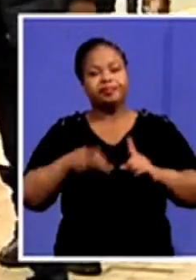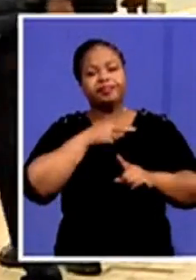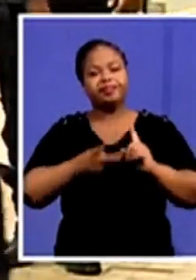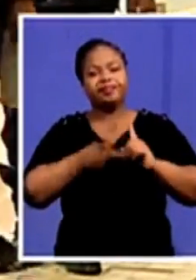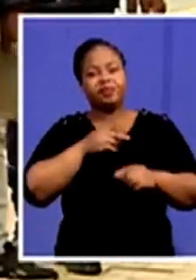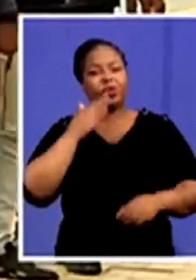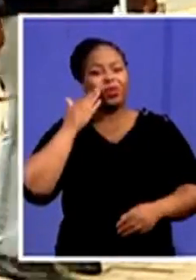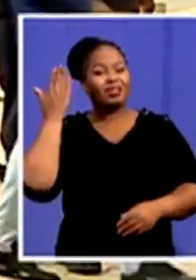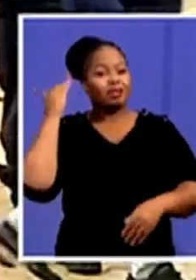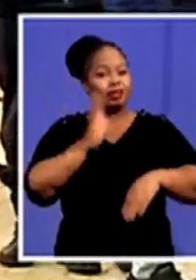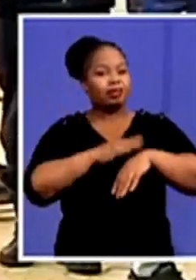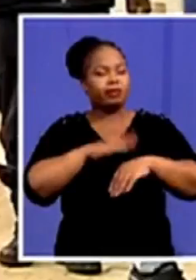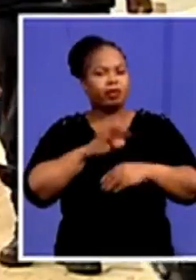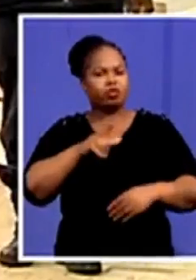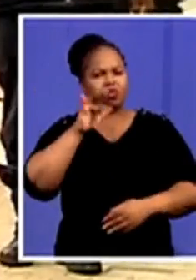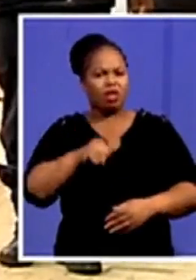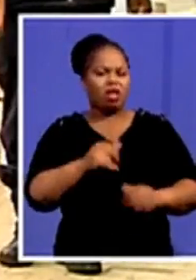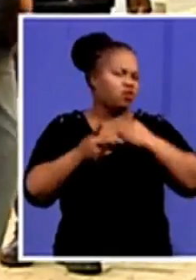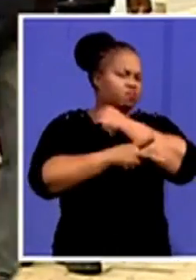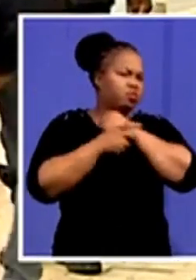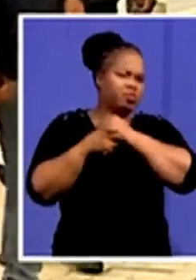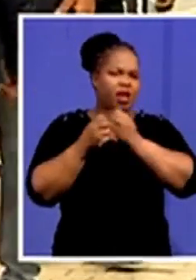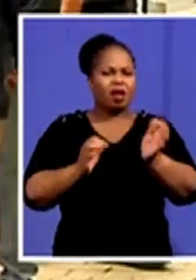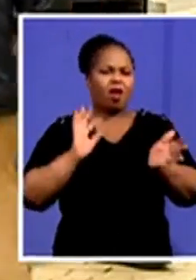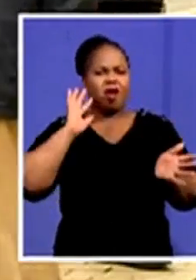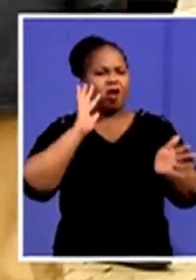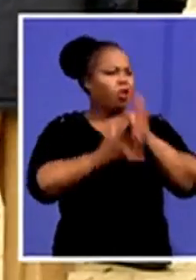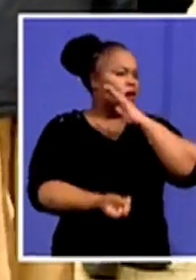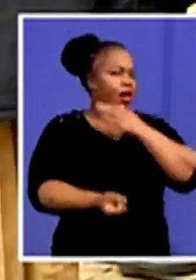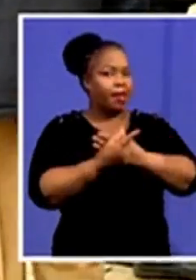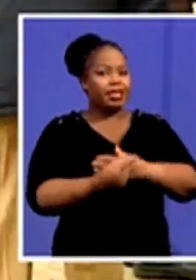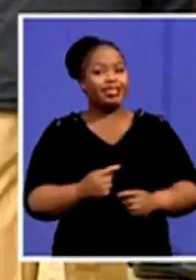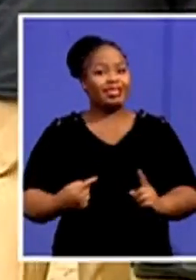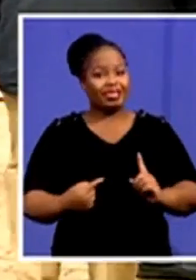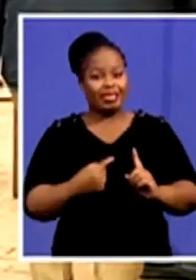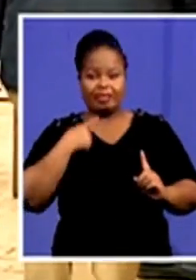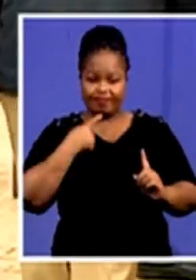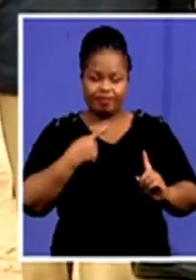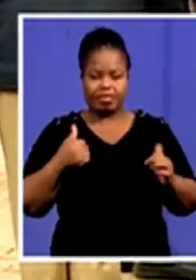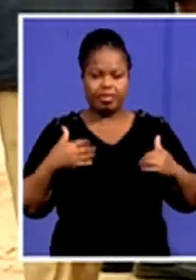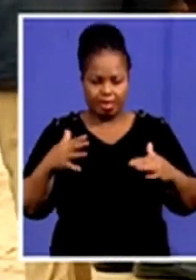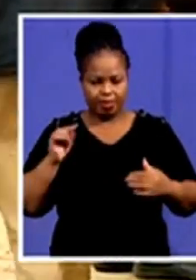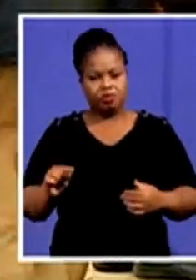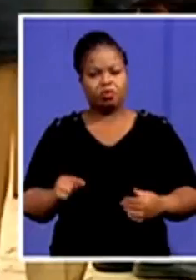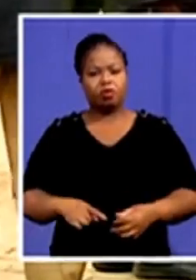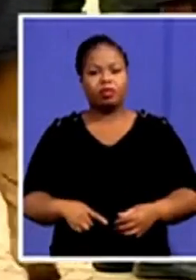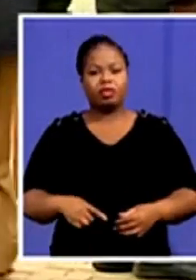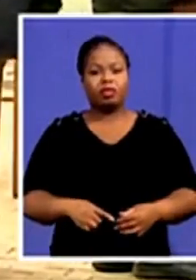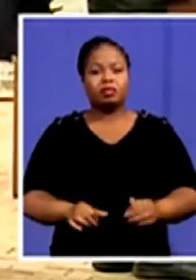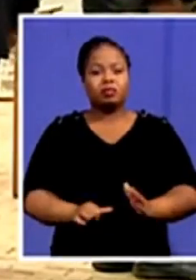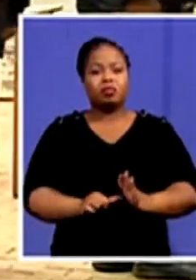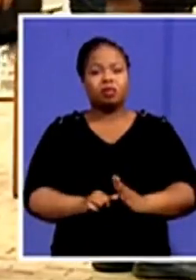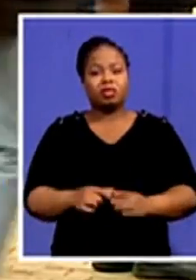and looting in the country. And it's going to be really important for the state to prove their case, to ensure that